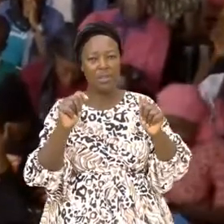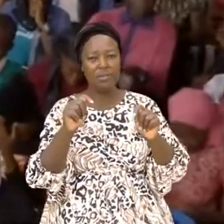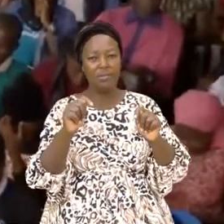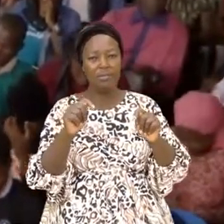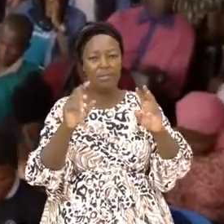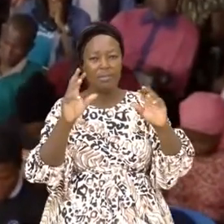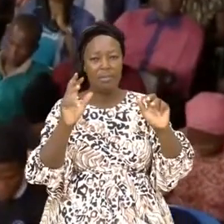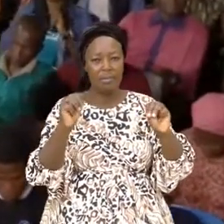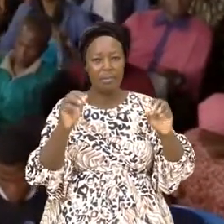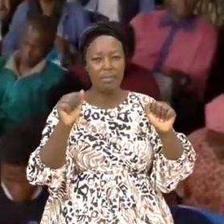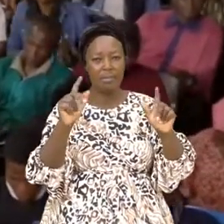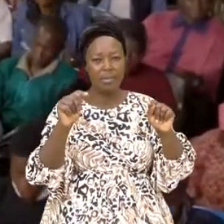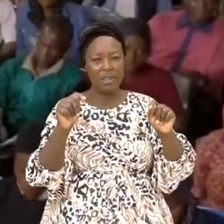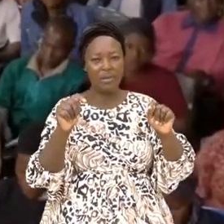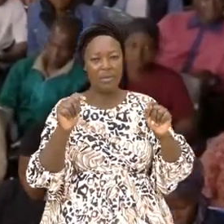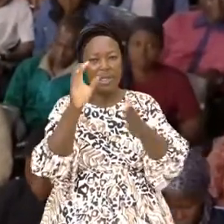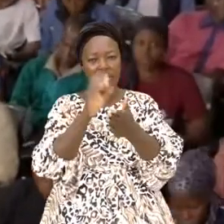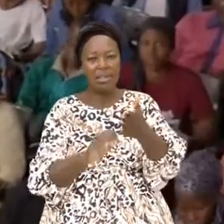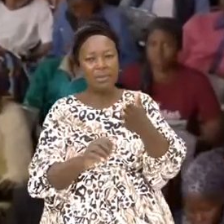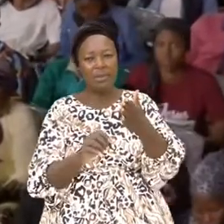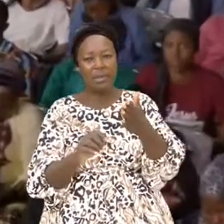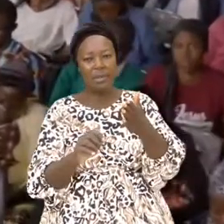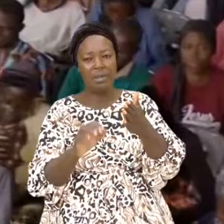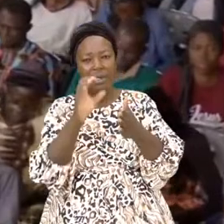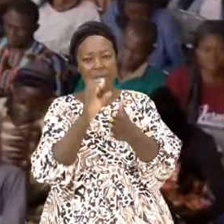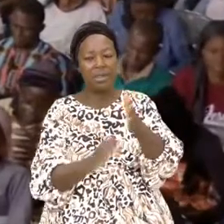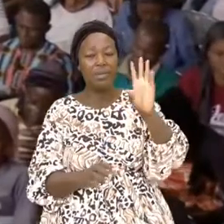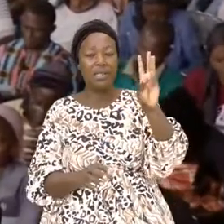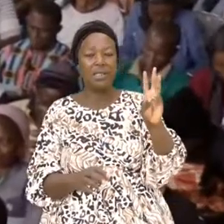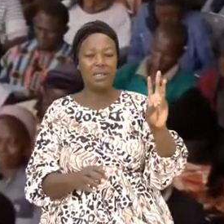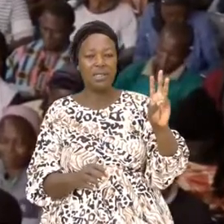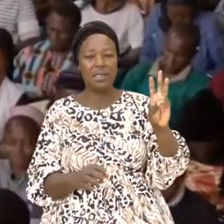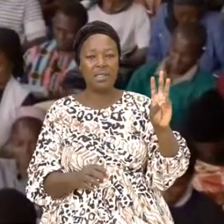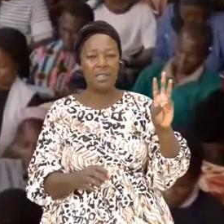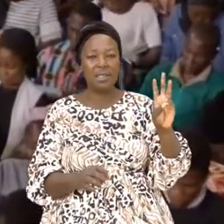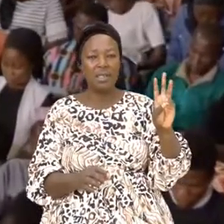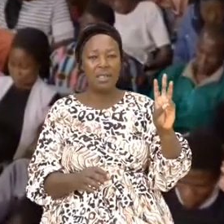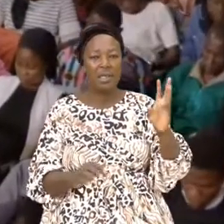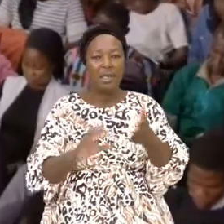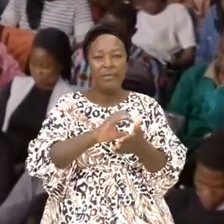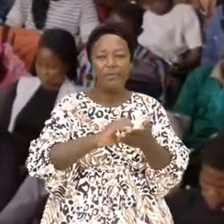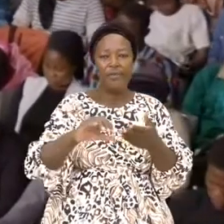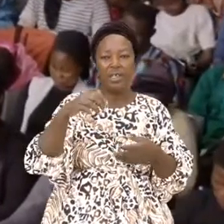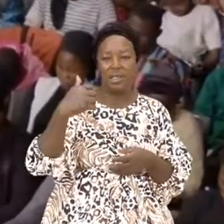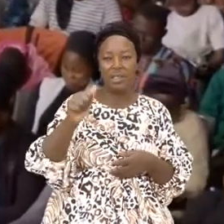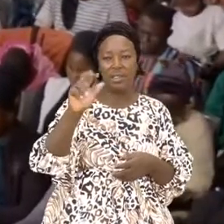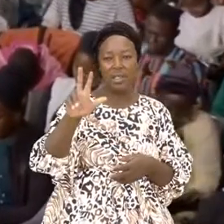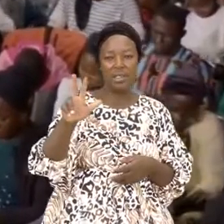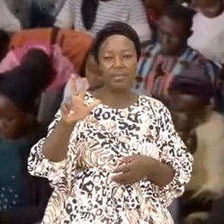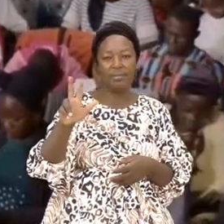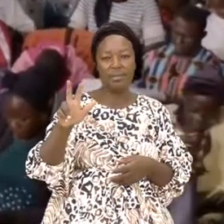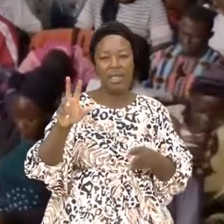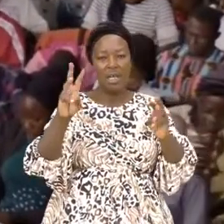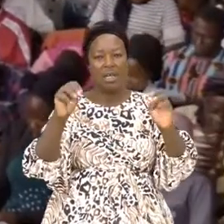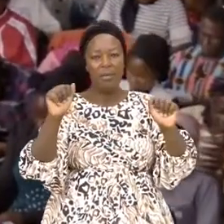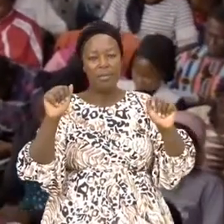chapter 13. Sorry, chapter 6. And I'm reading from verse 13. Matthew